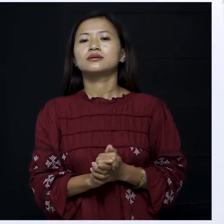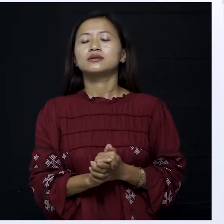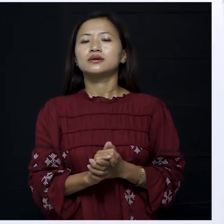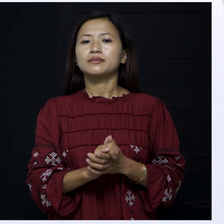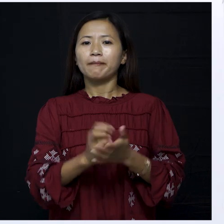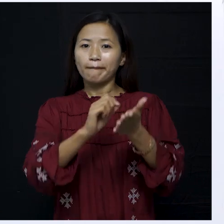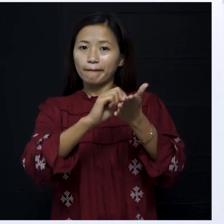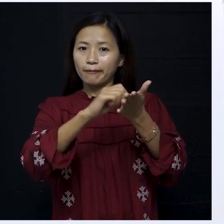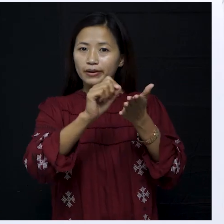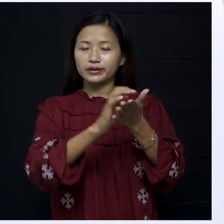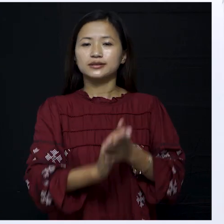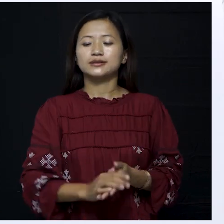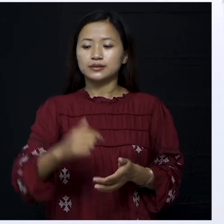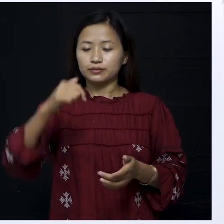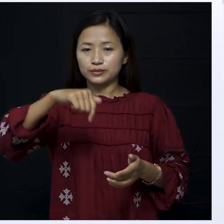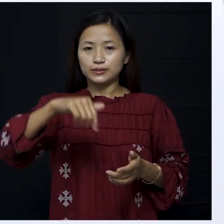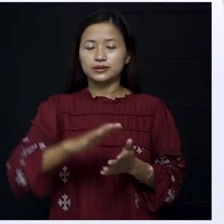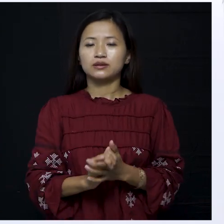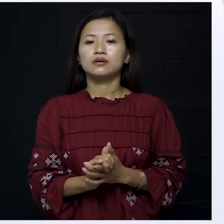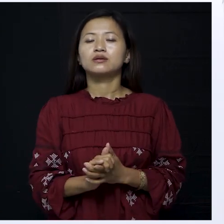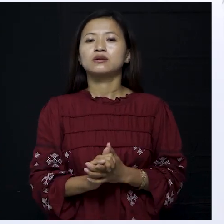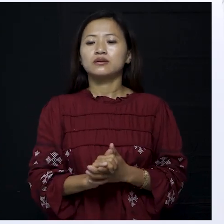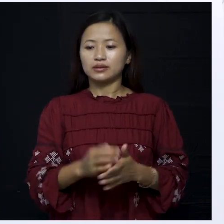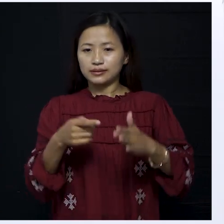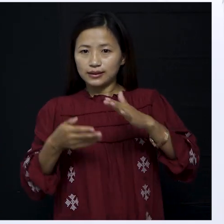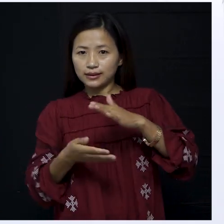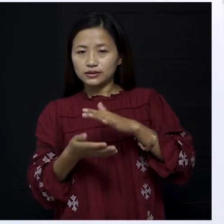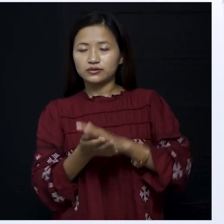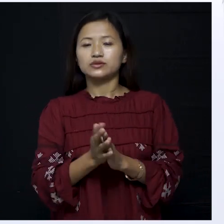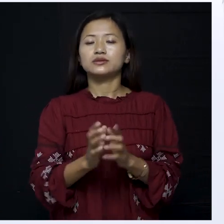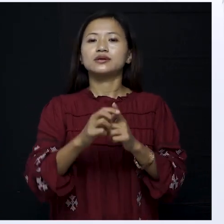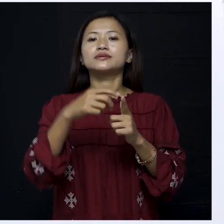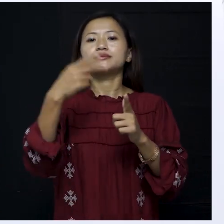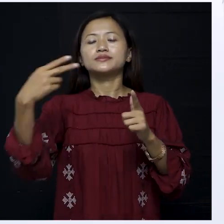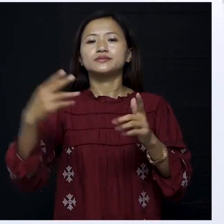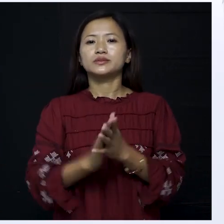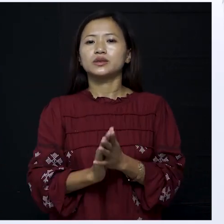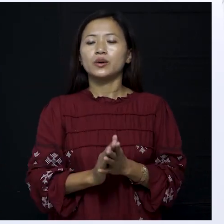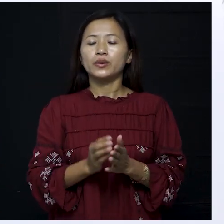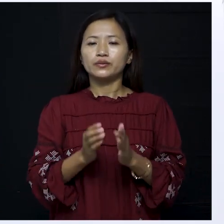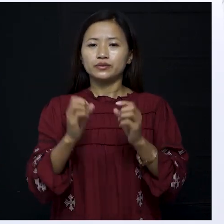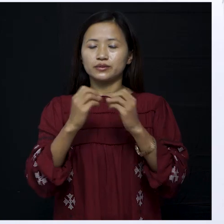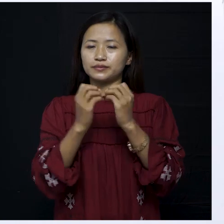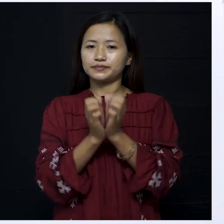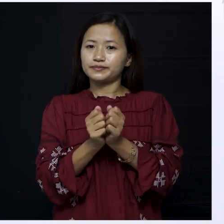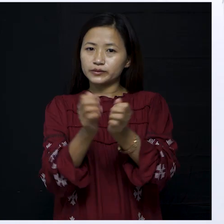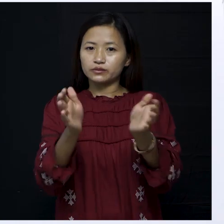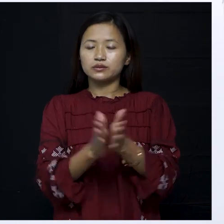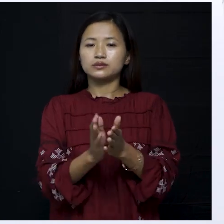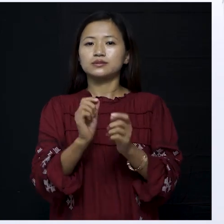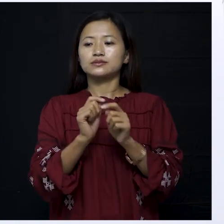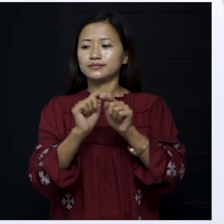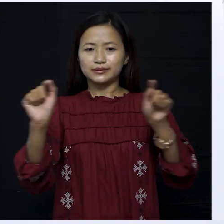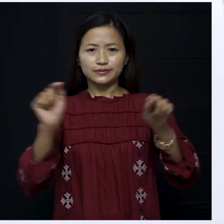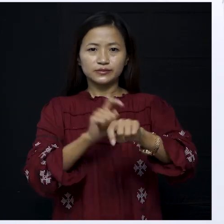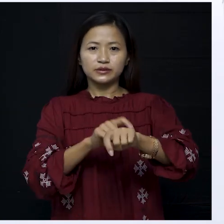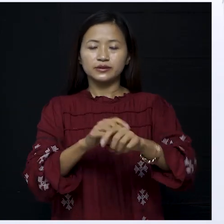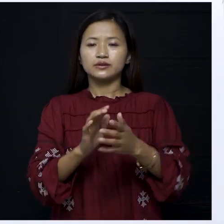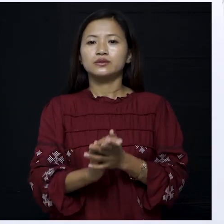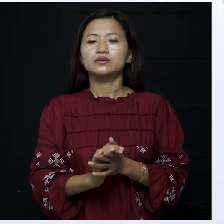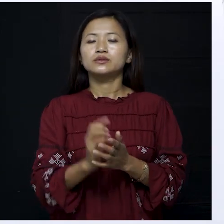can mark it as present. And at the bottom of the diagram, you can also write within the timeline of present, you can